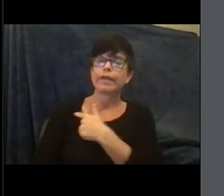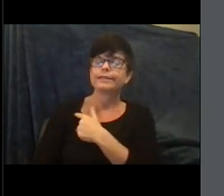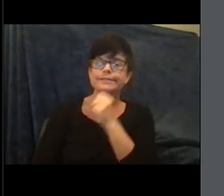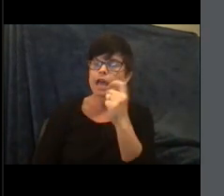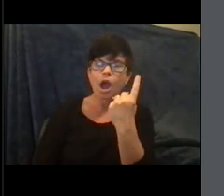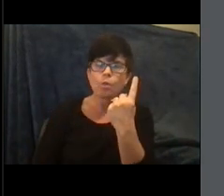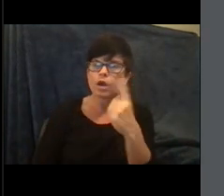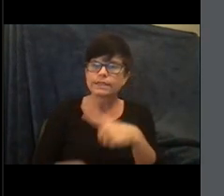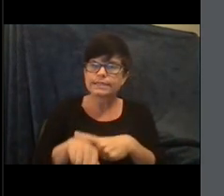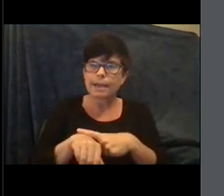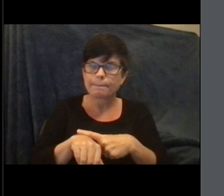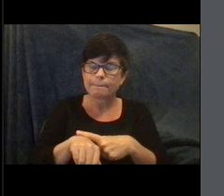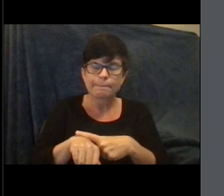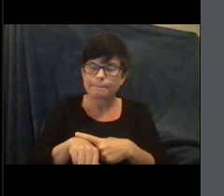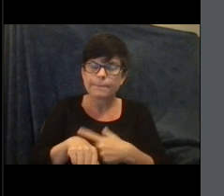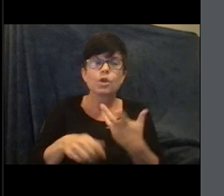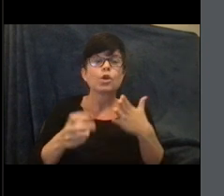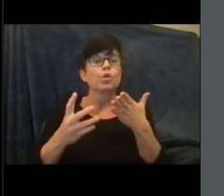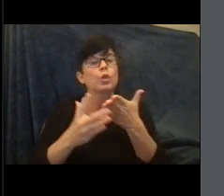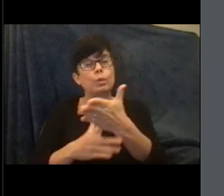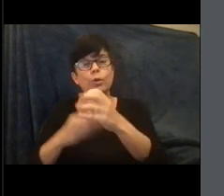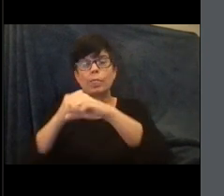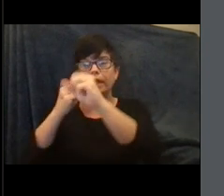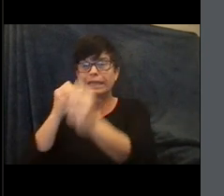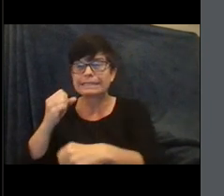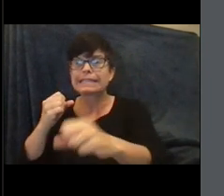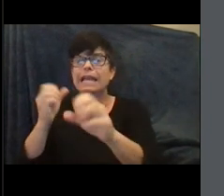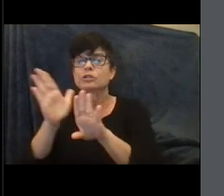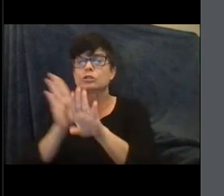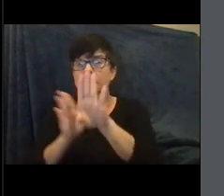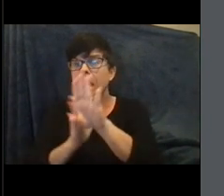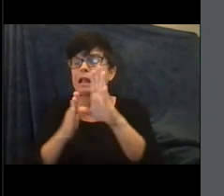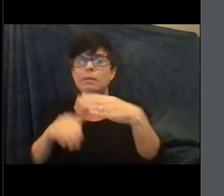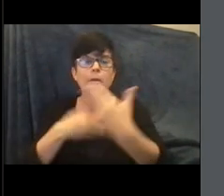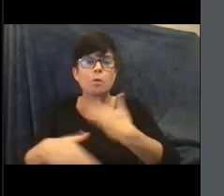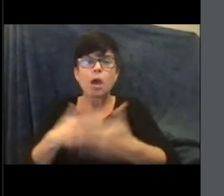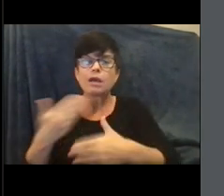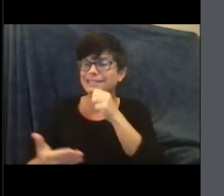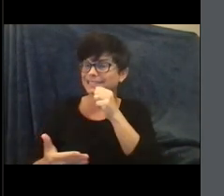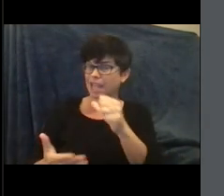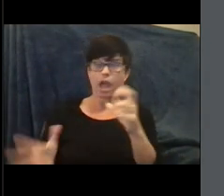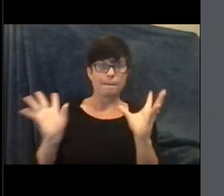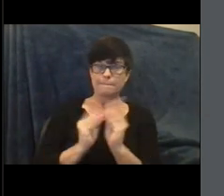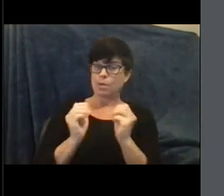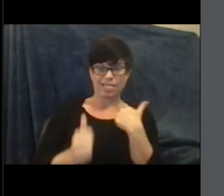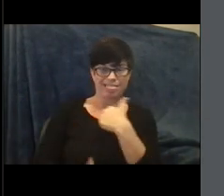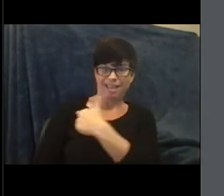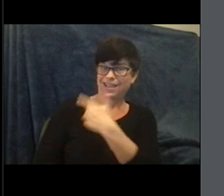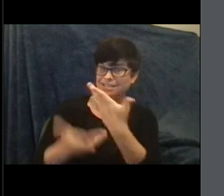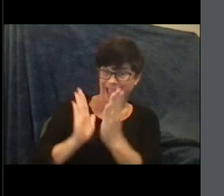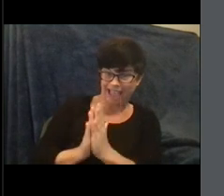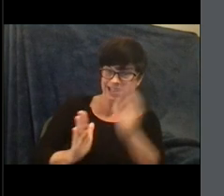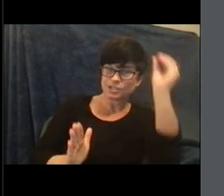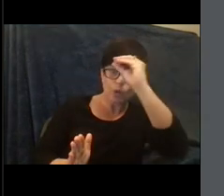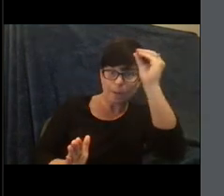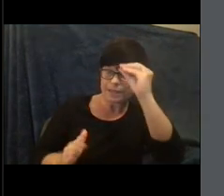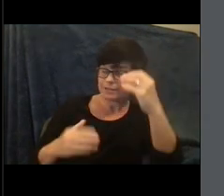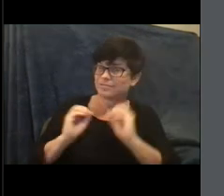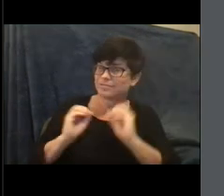Through the entire extension and development process. So I have a